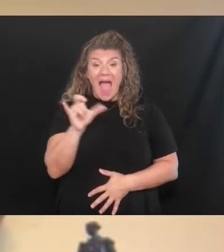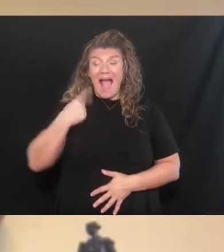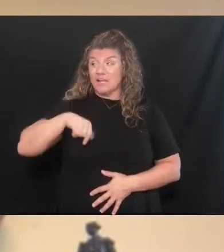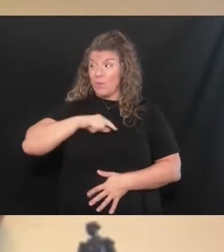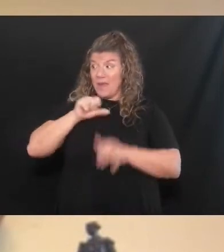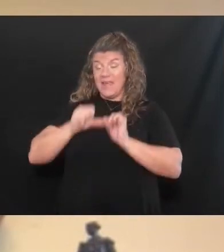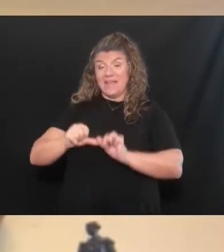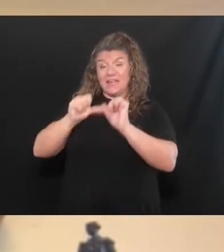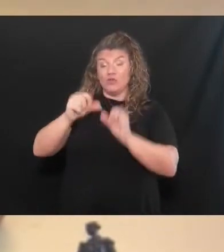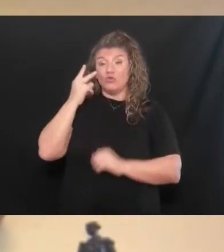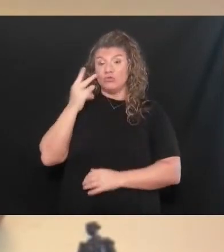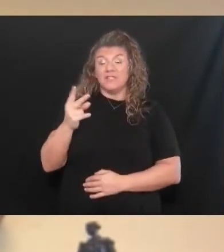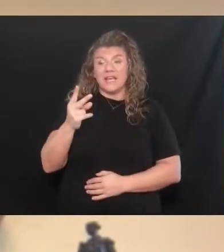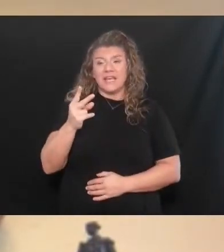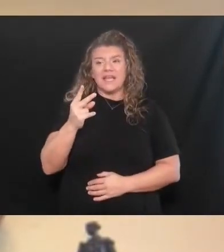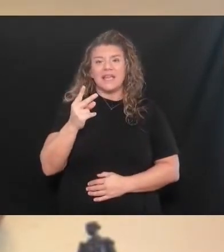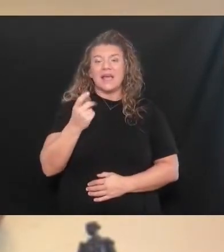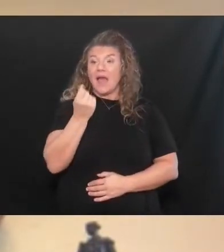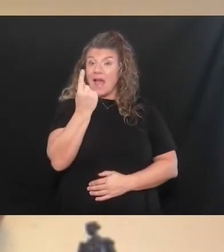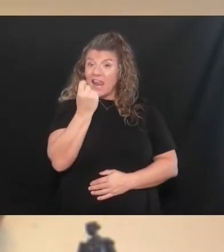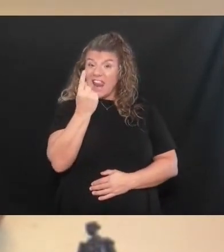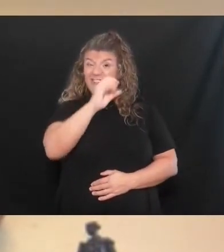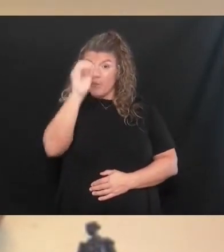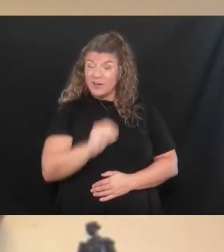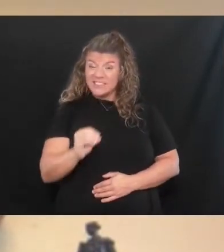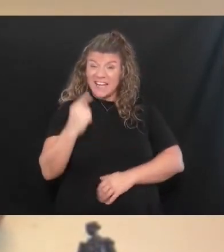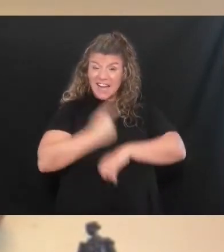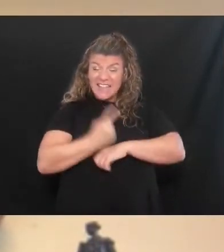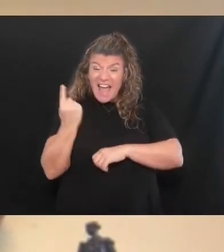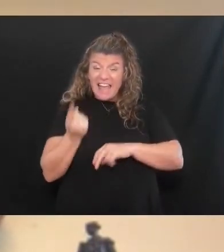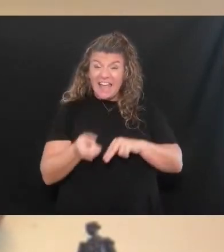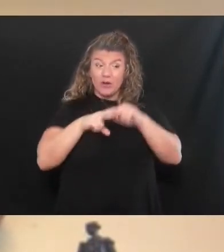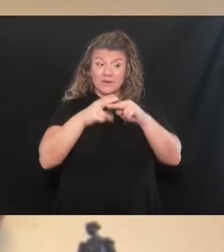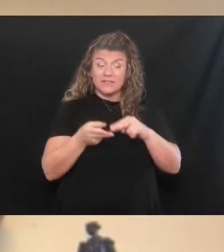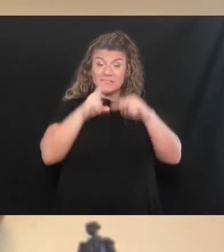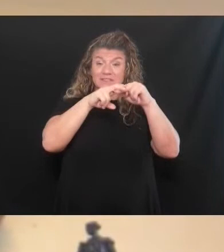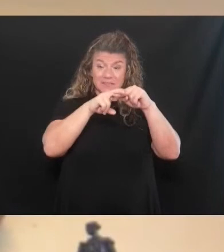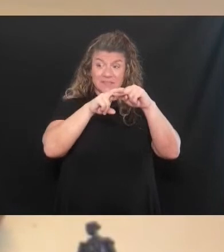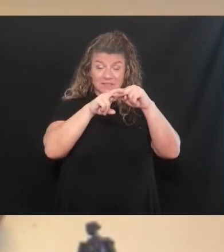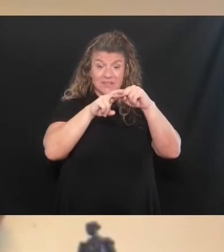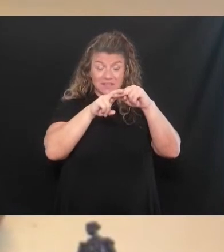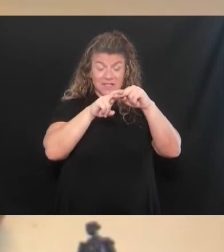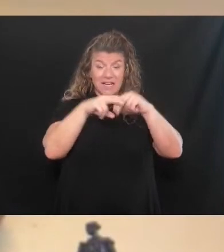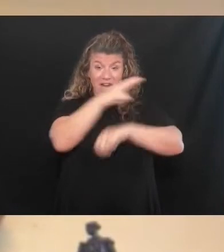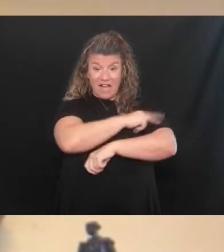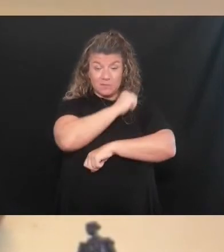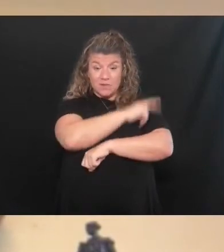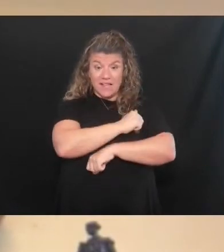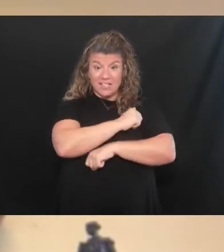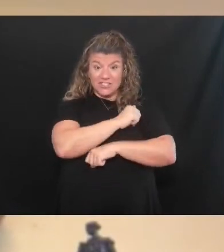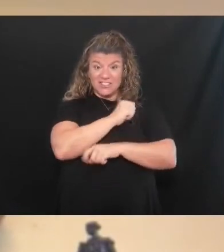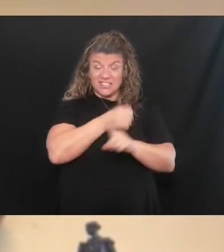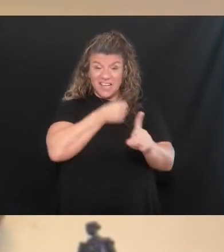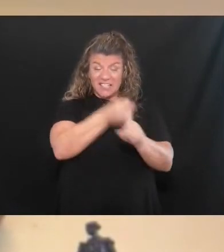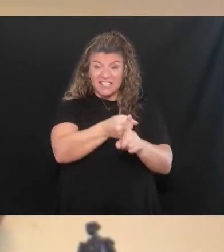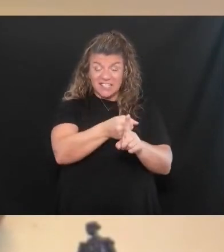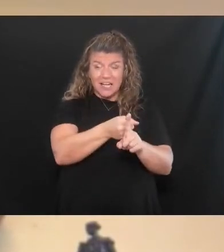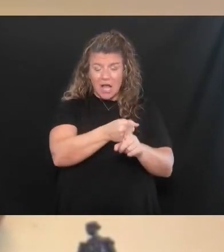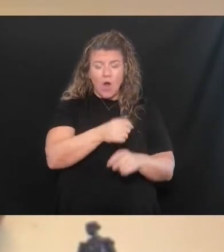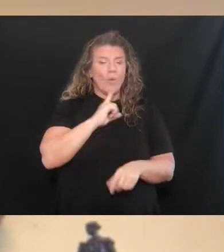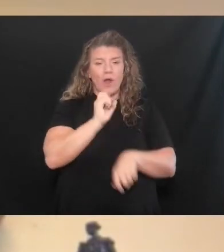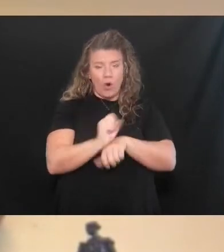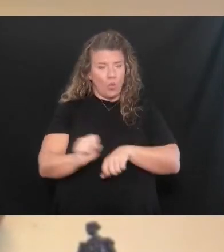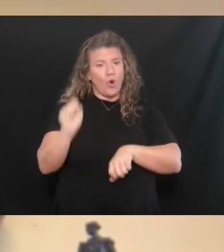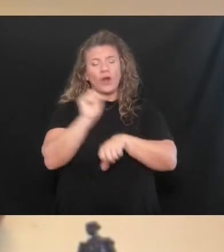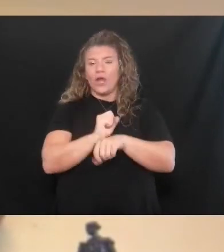to see 11% a day increase in hospitalizations. We are